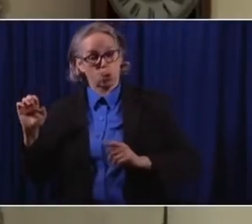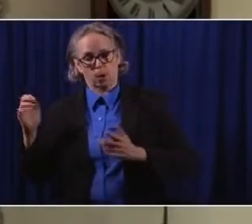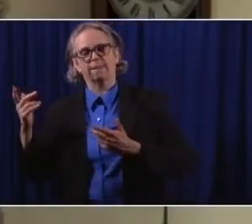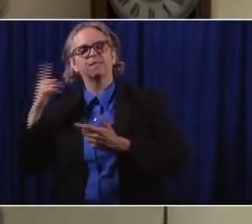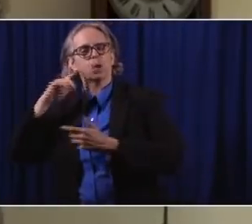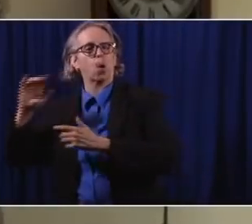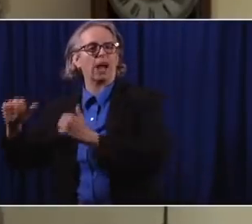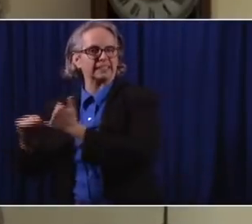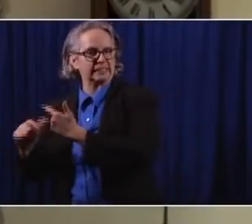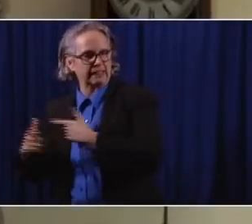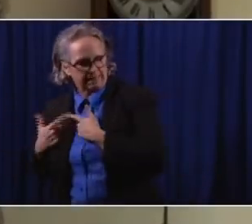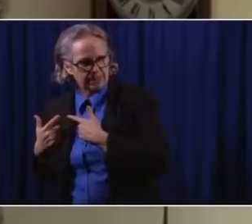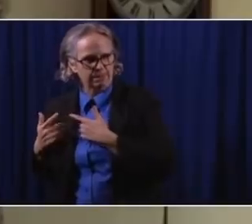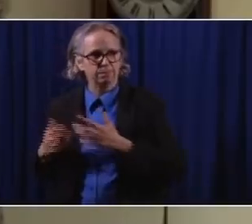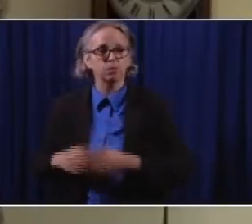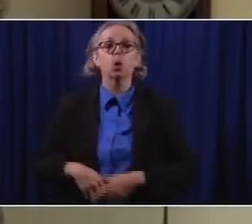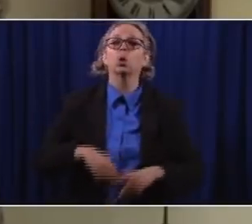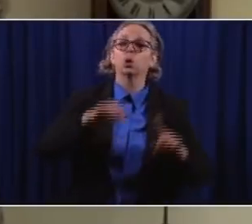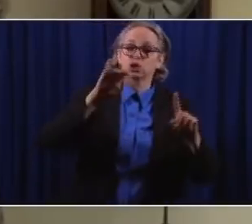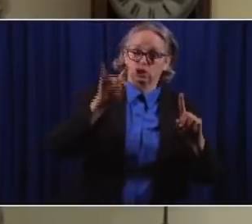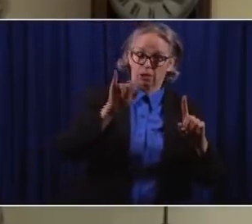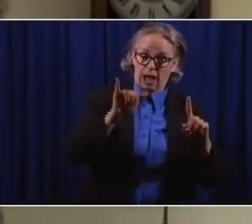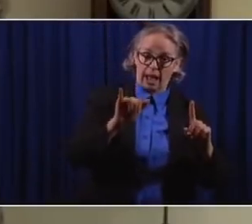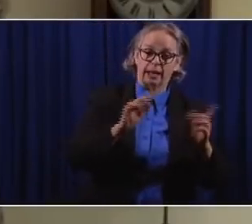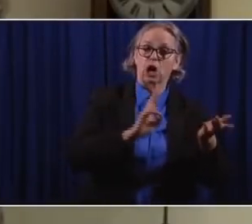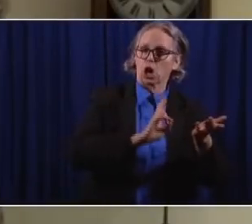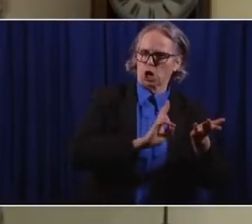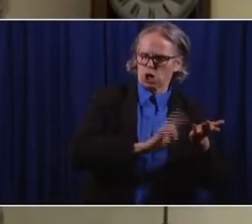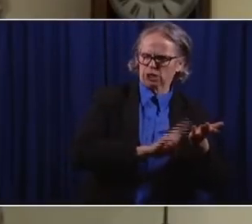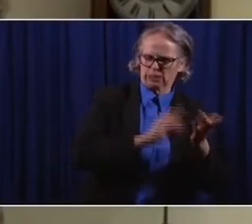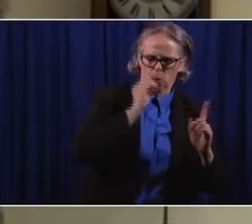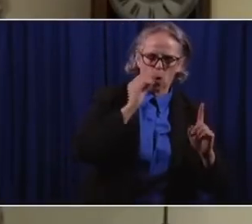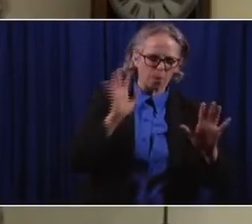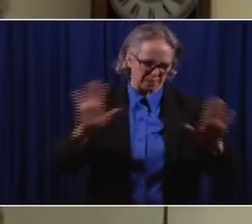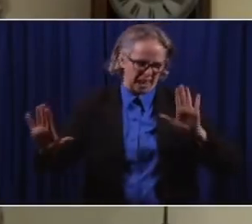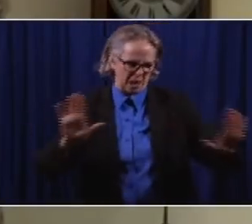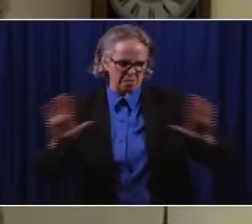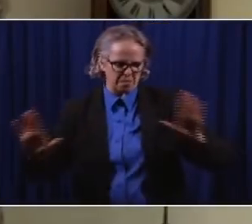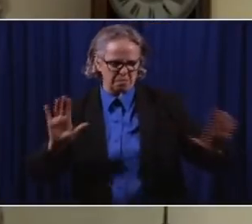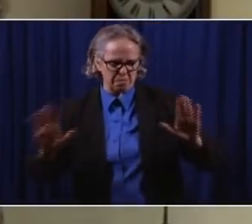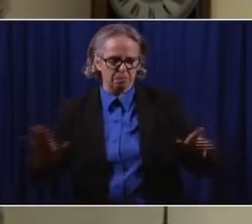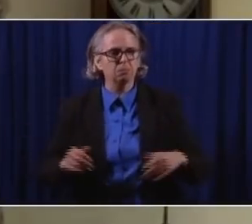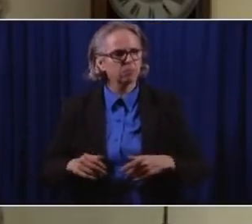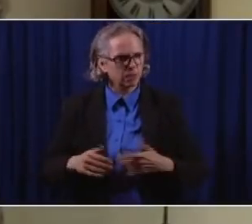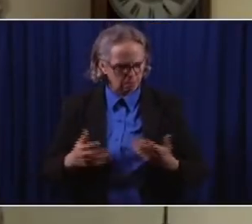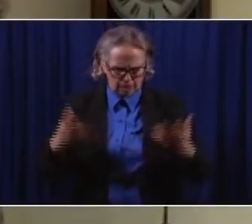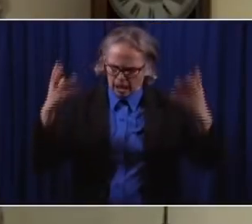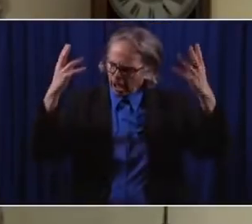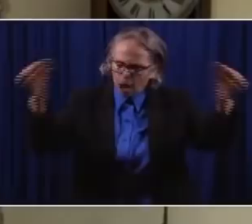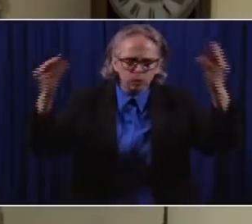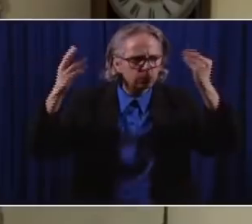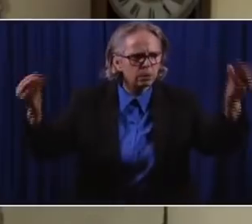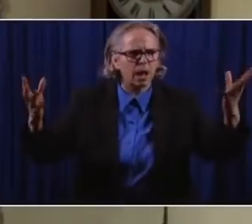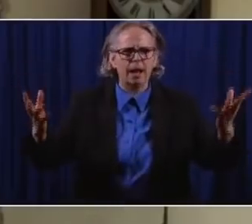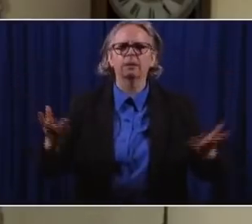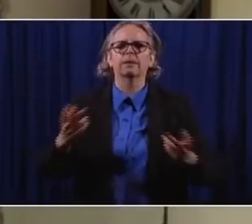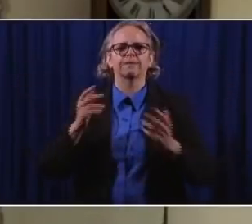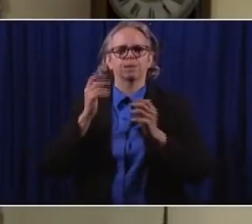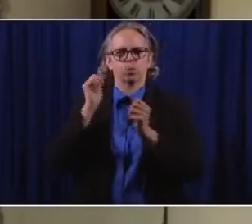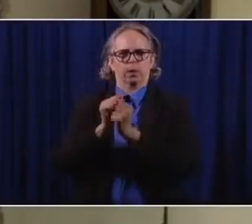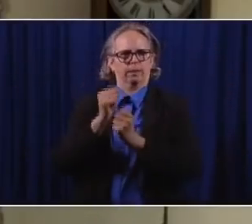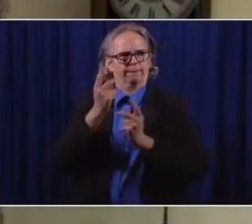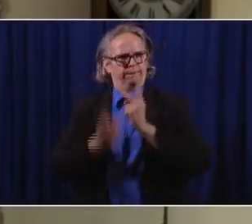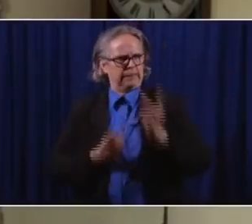and since July for nursing homes, outdoor visitation has been allowed. And again, I know I continue to get